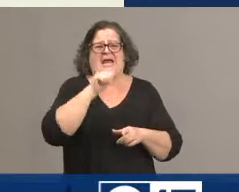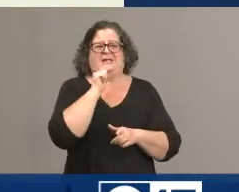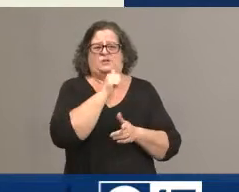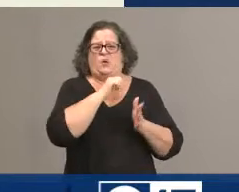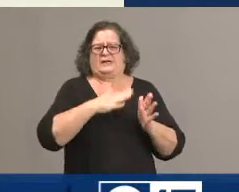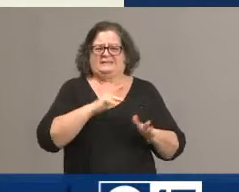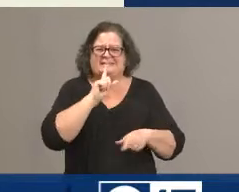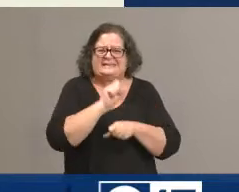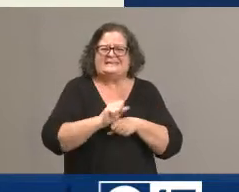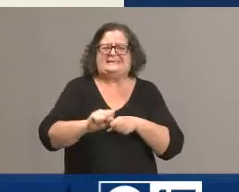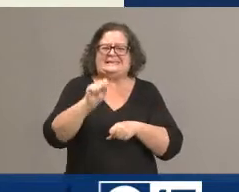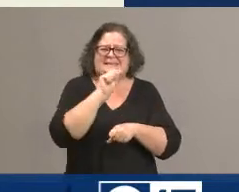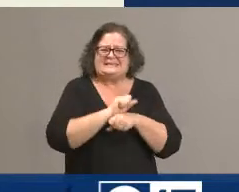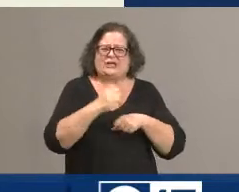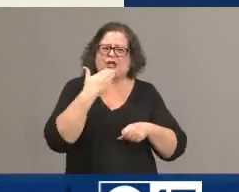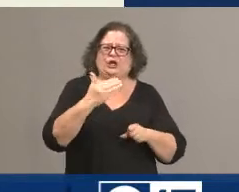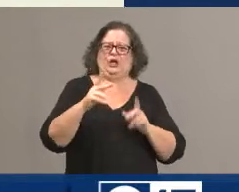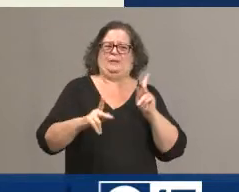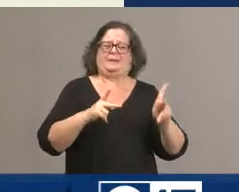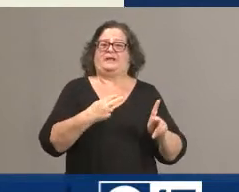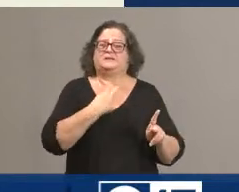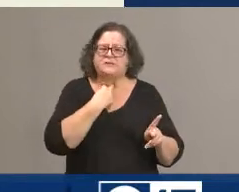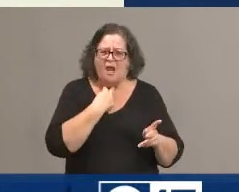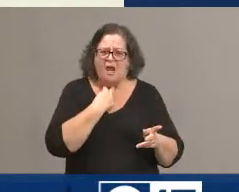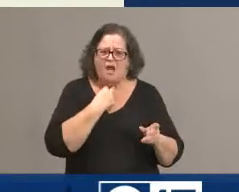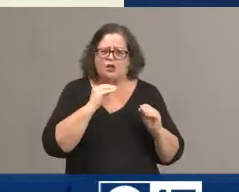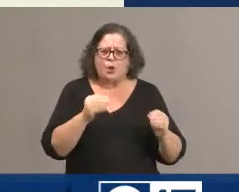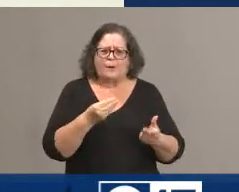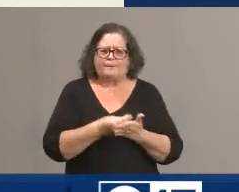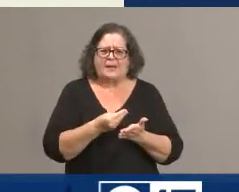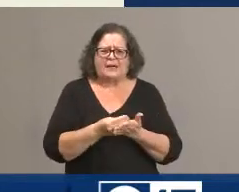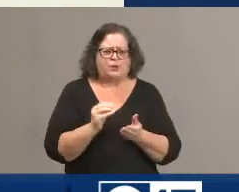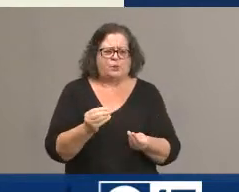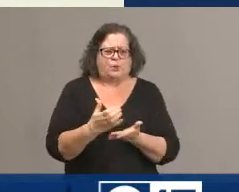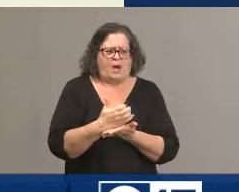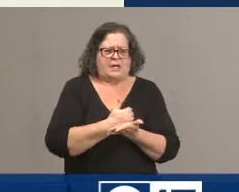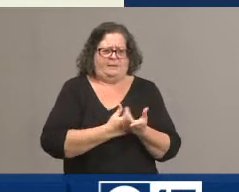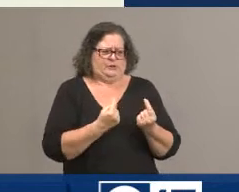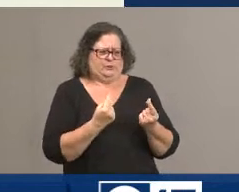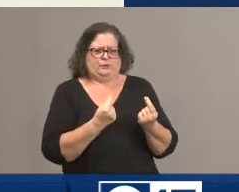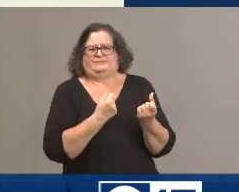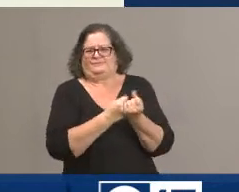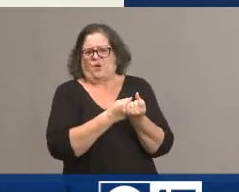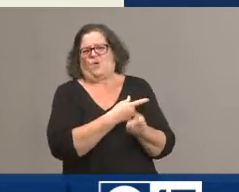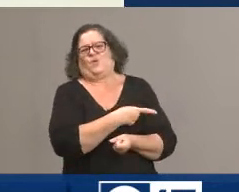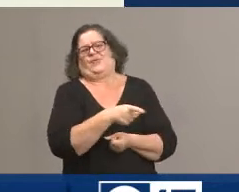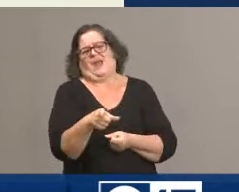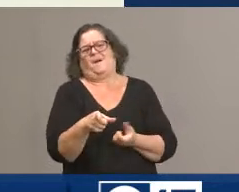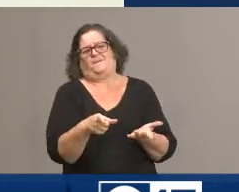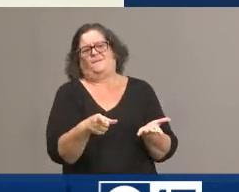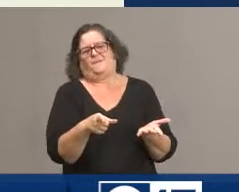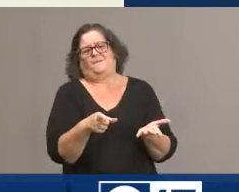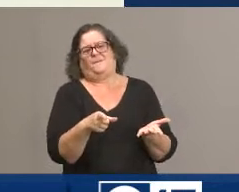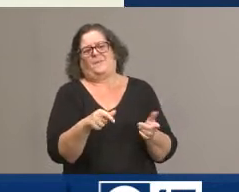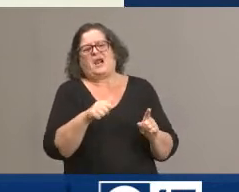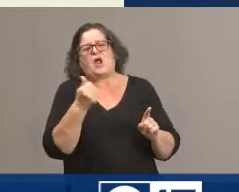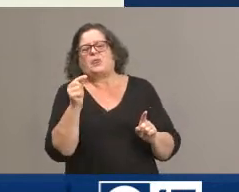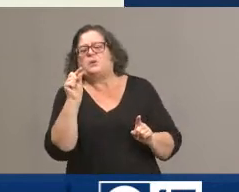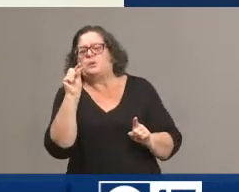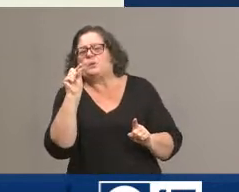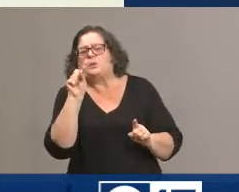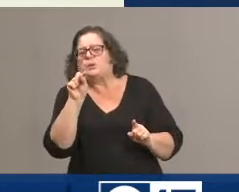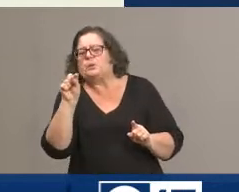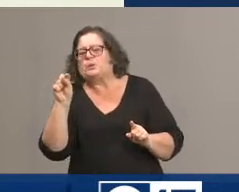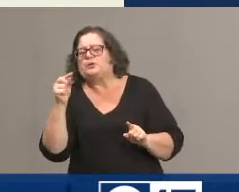no income. And some others, a very small group, is taking advantage of